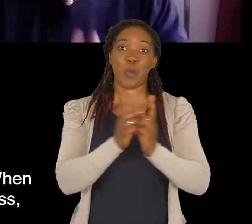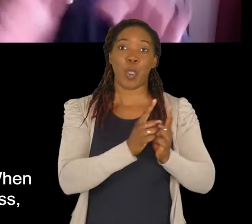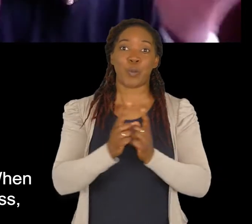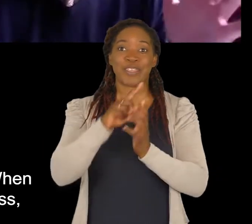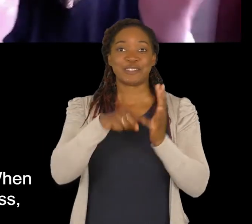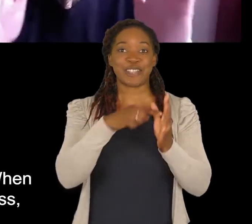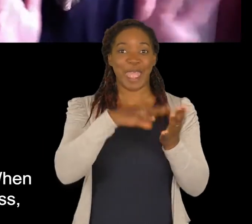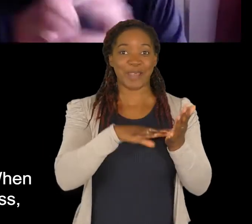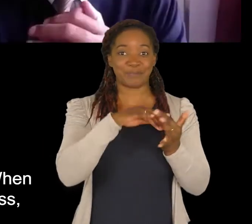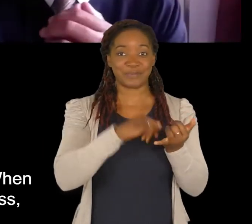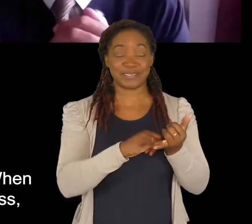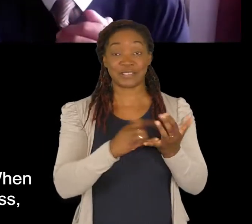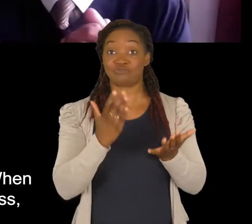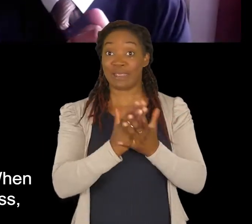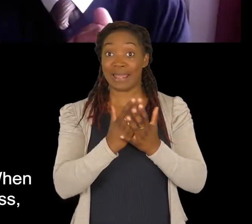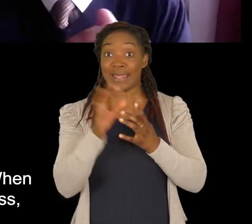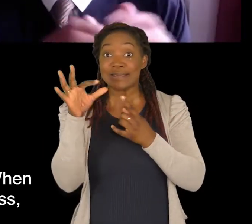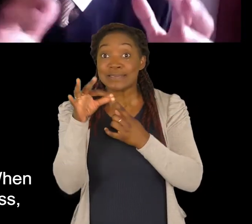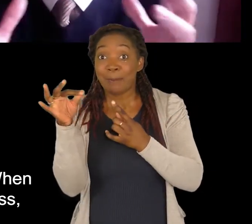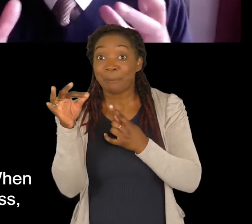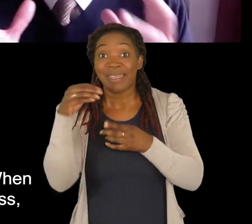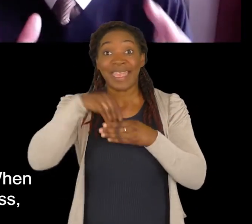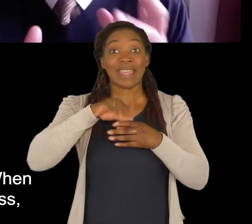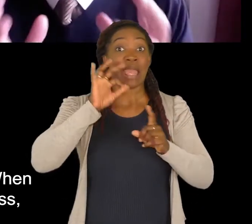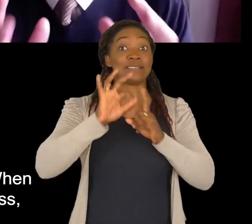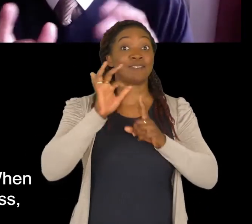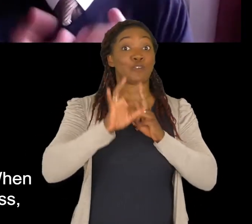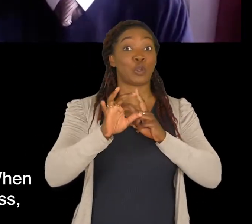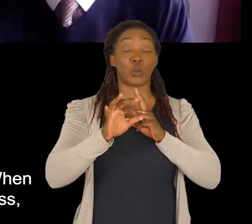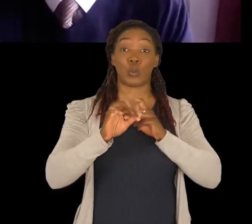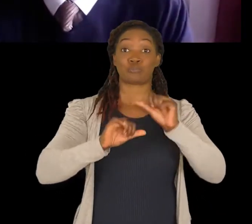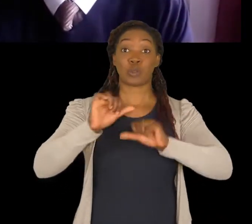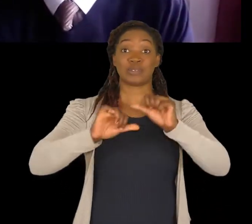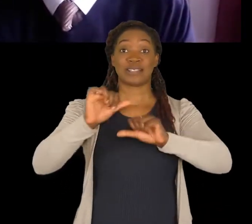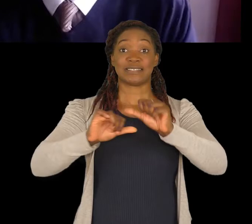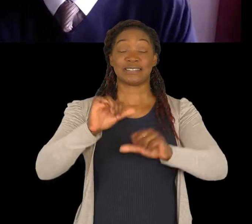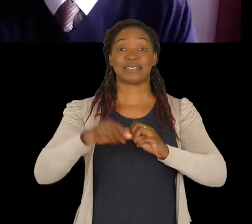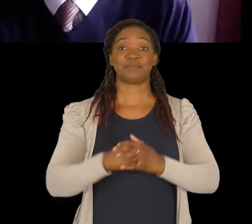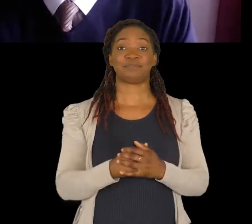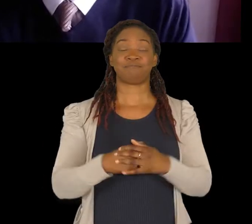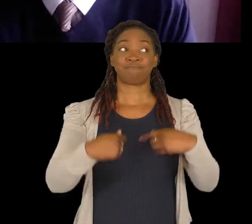But here's a tip for people, is that when you're in the middle of an interview process,